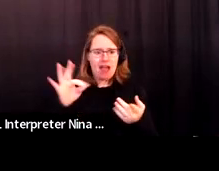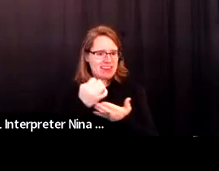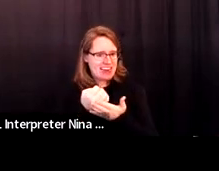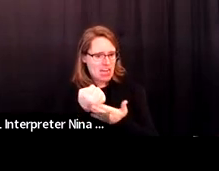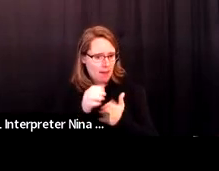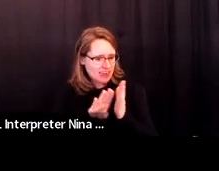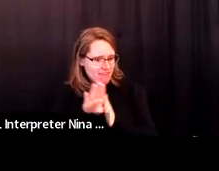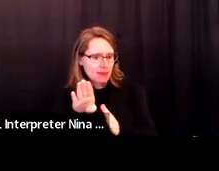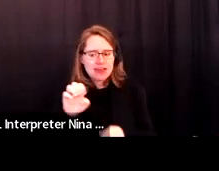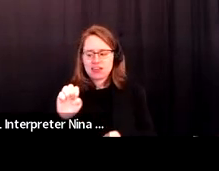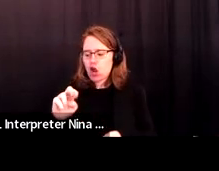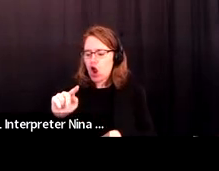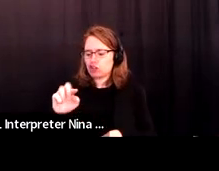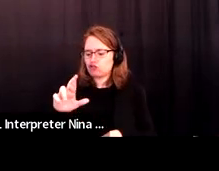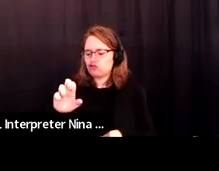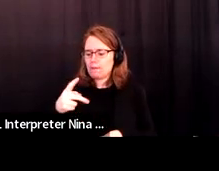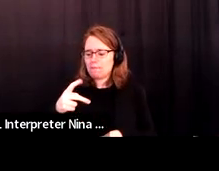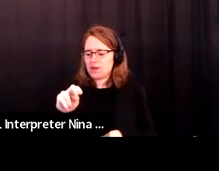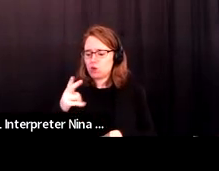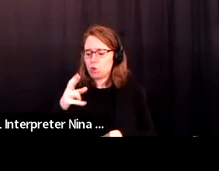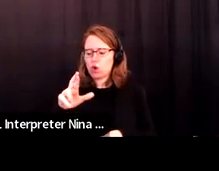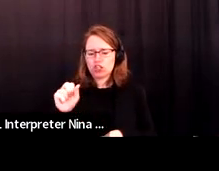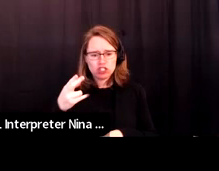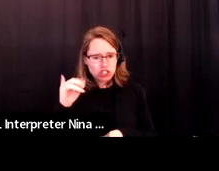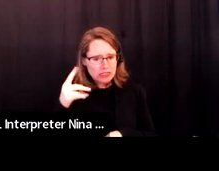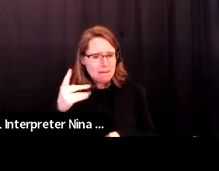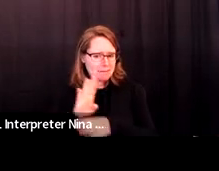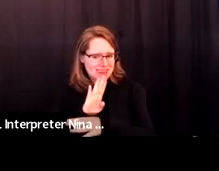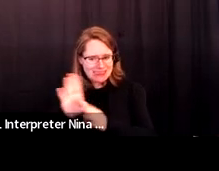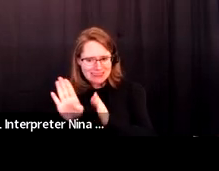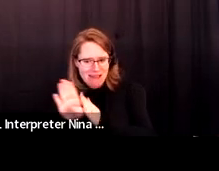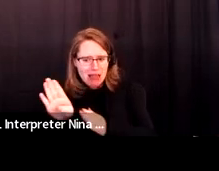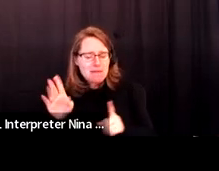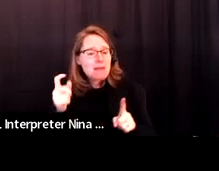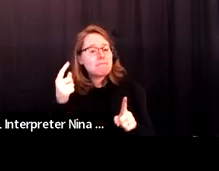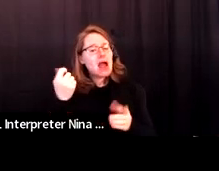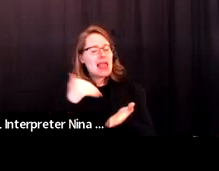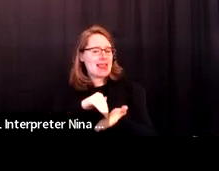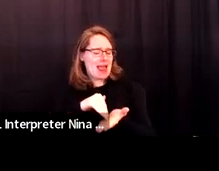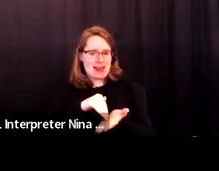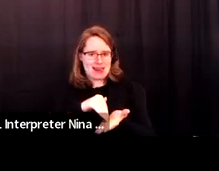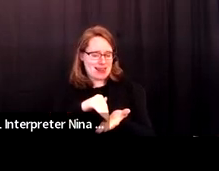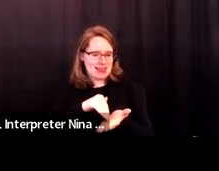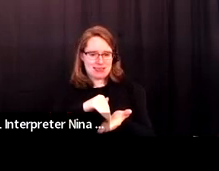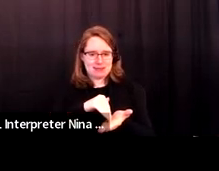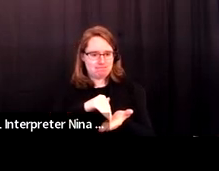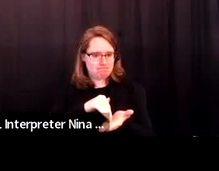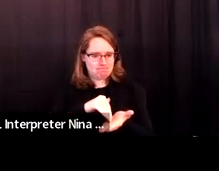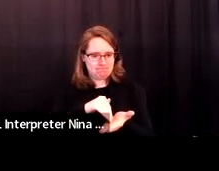entrepreneurship, and so forth. But to me, again, having